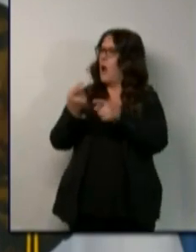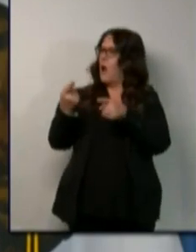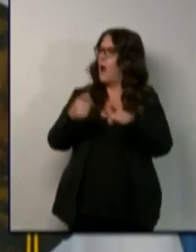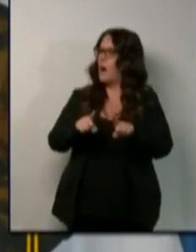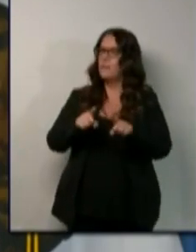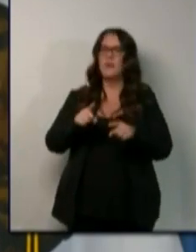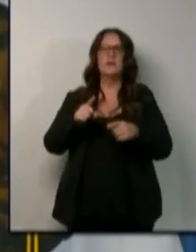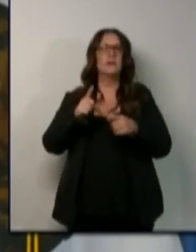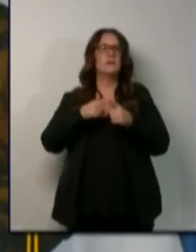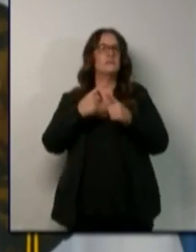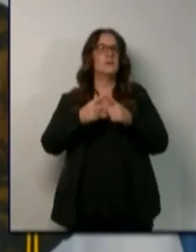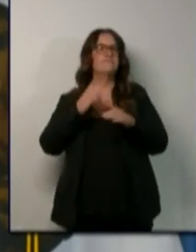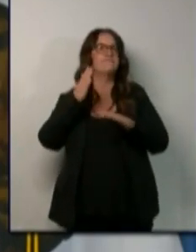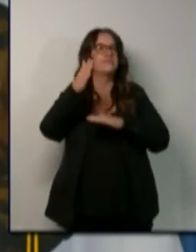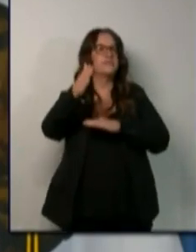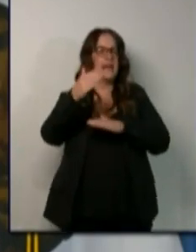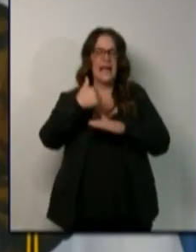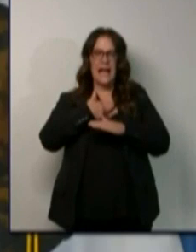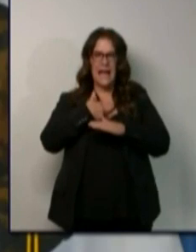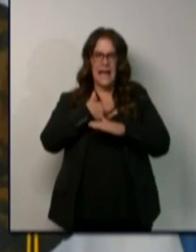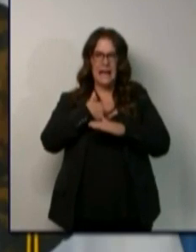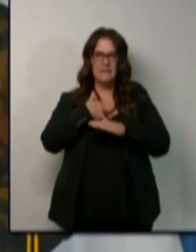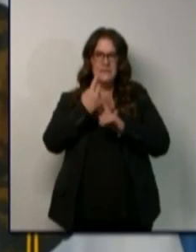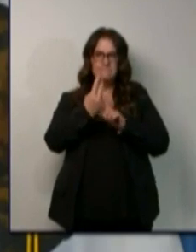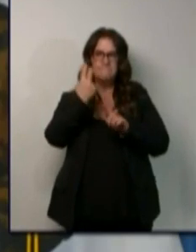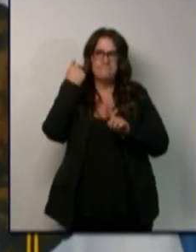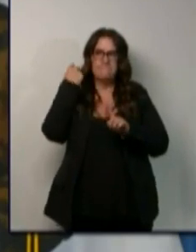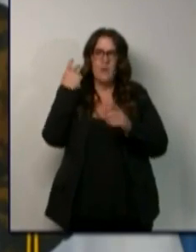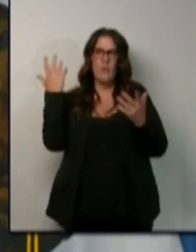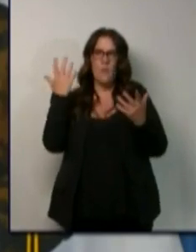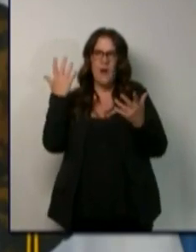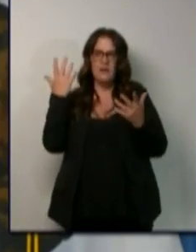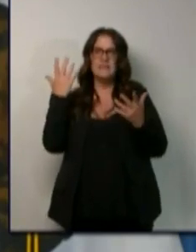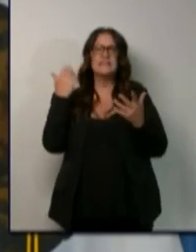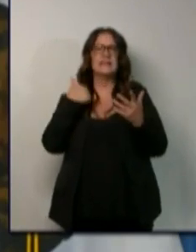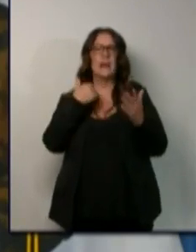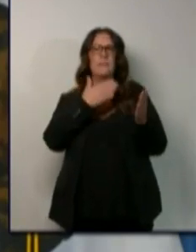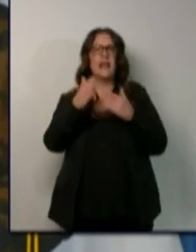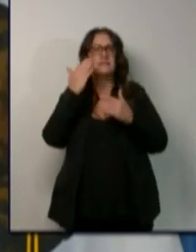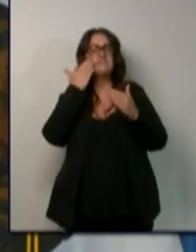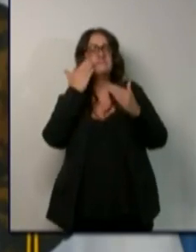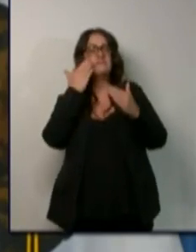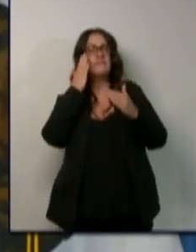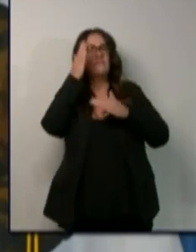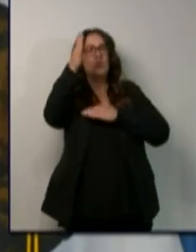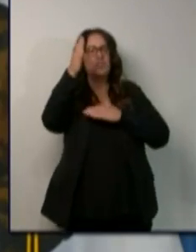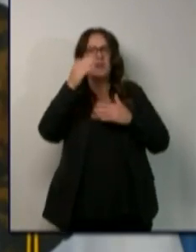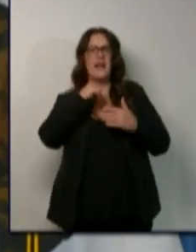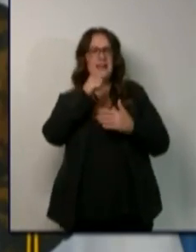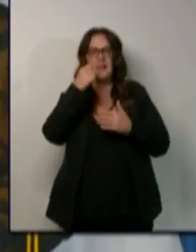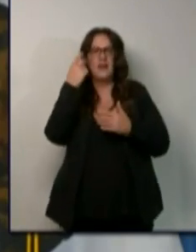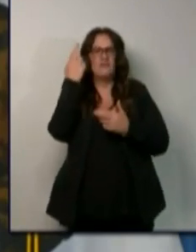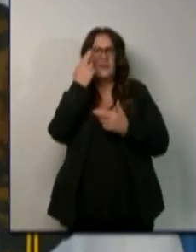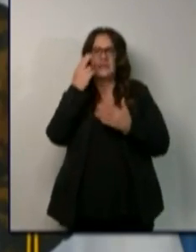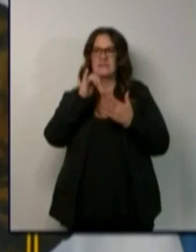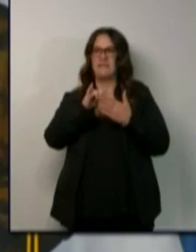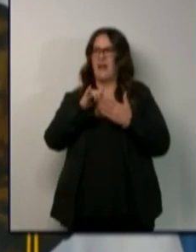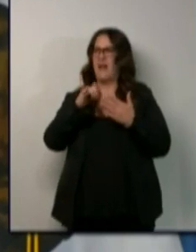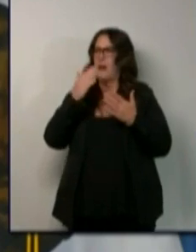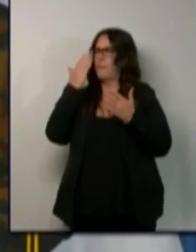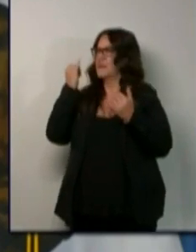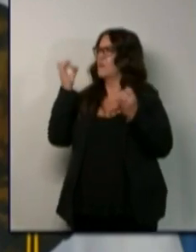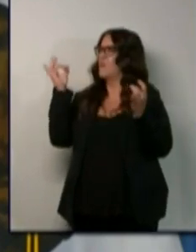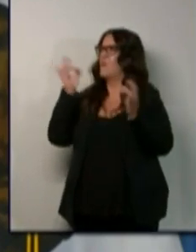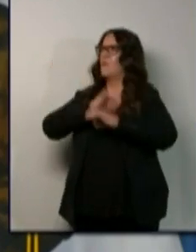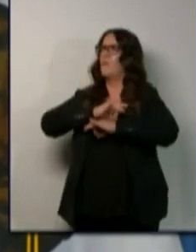back and utilize some of those examples in the future. I never imagined to be back a year later under these